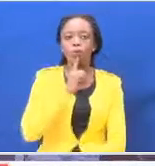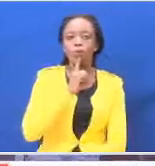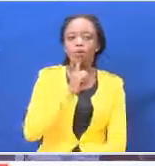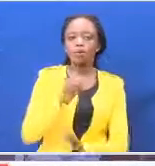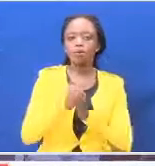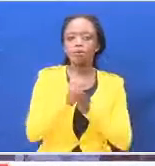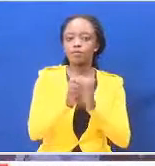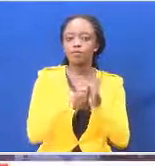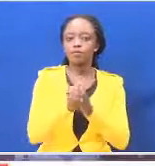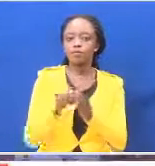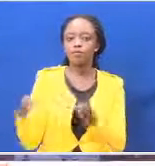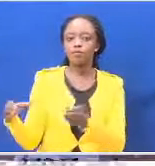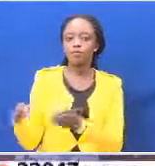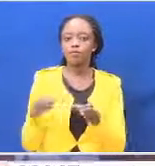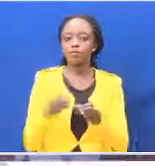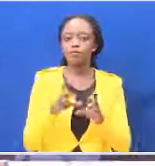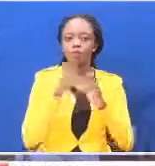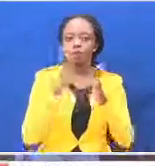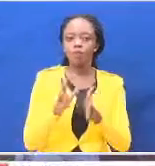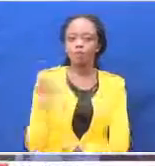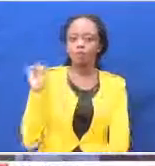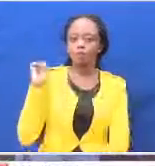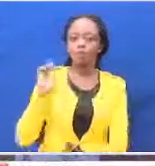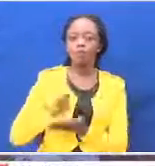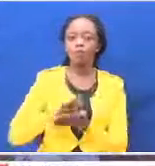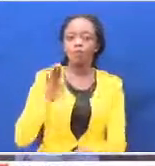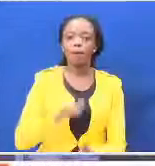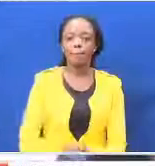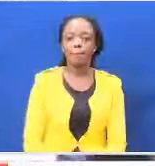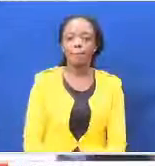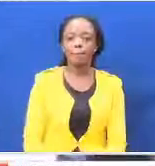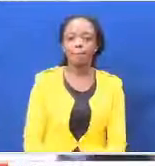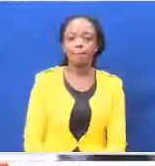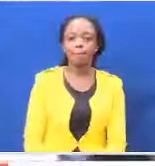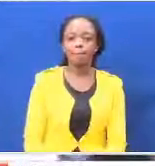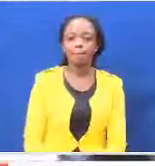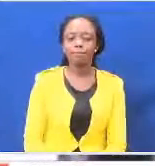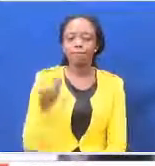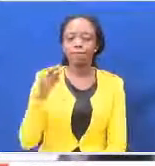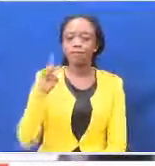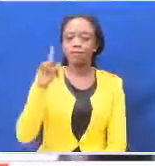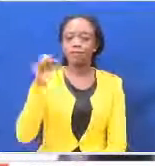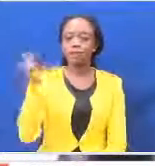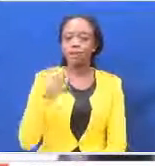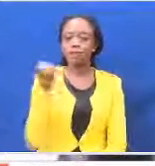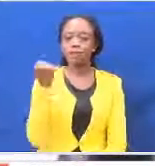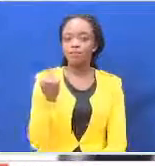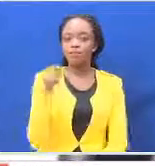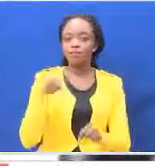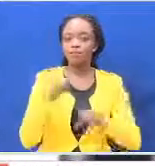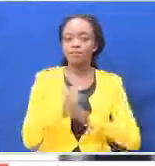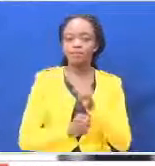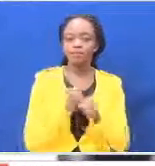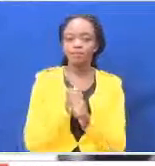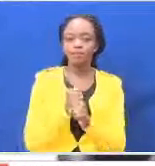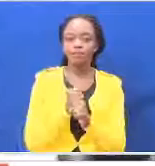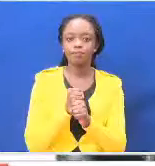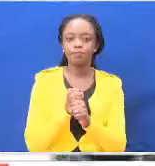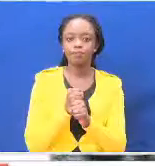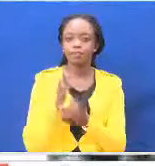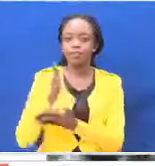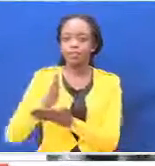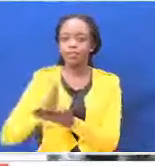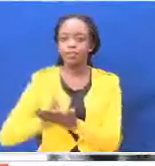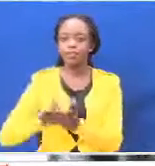leadership of the party. Wanji Sostin explains. On 31st of May of this year, a section